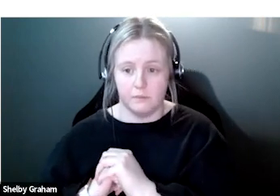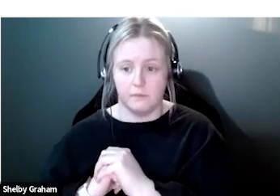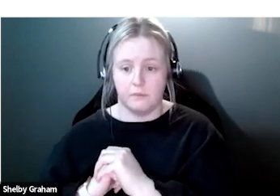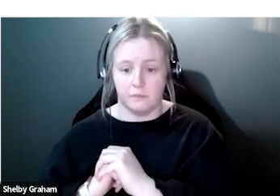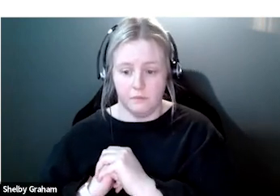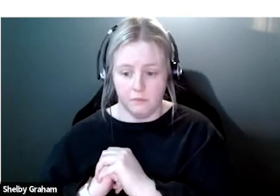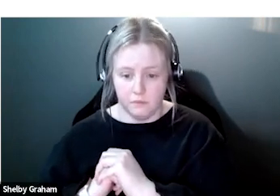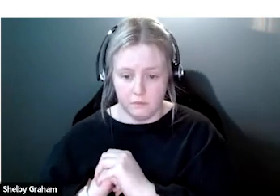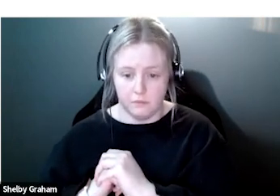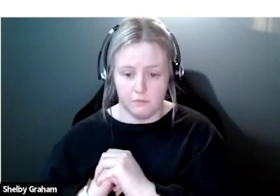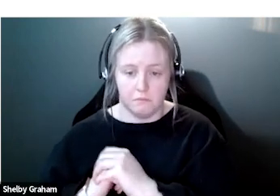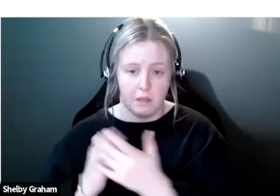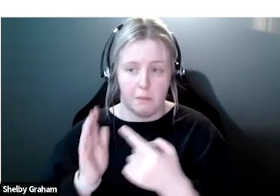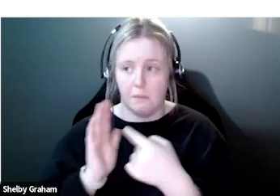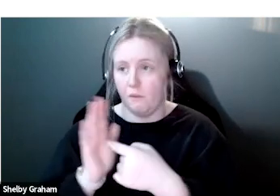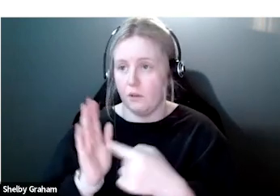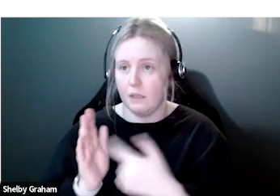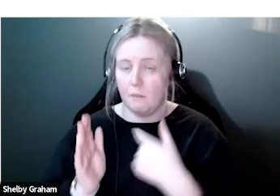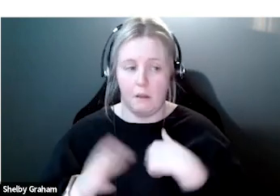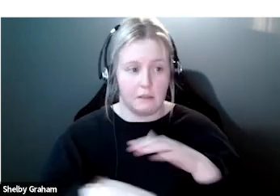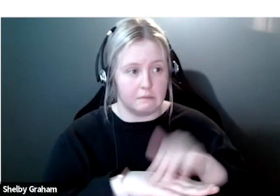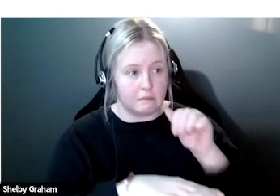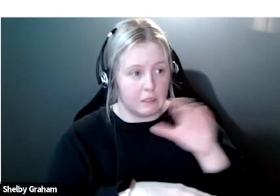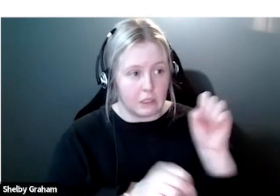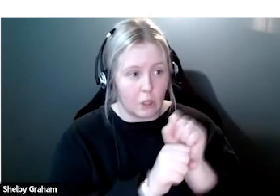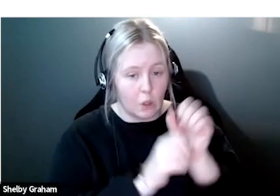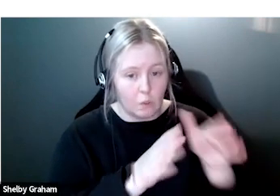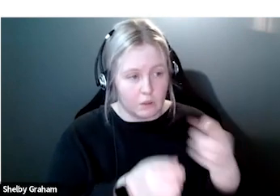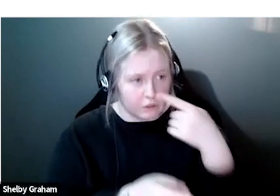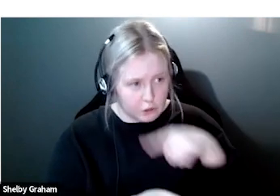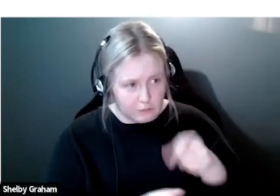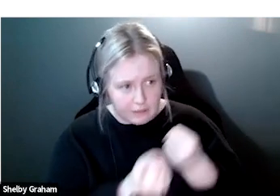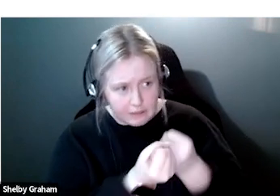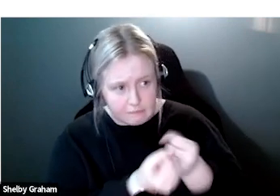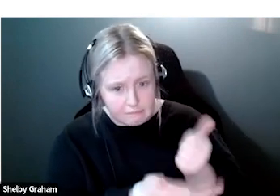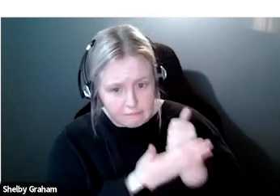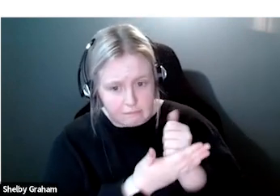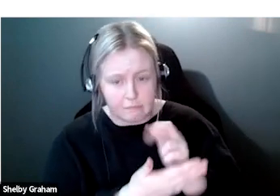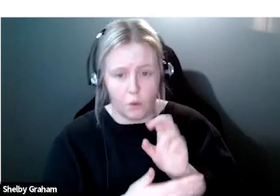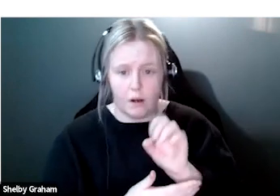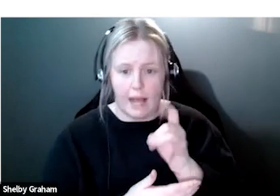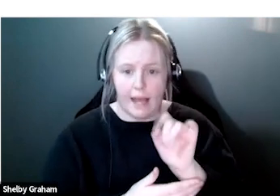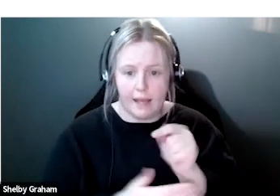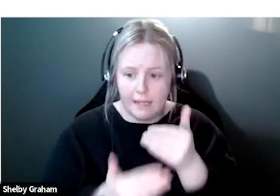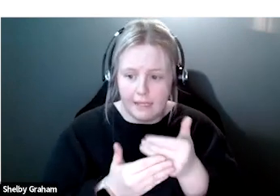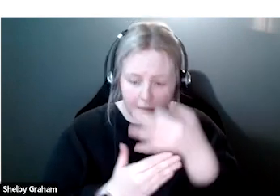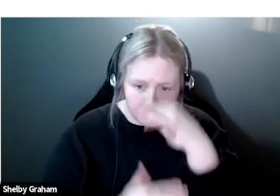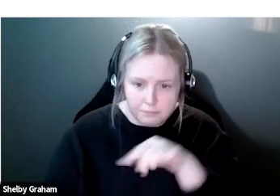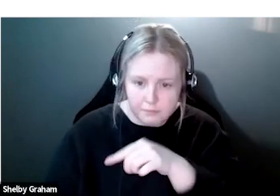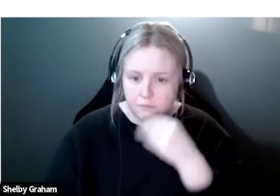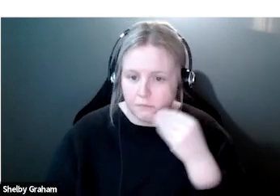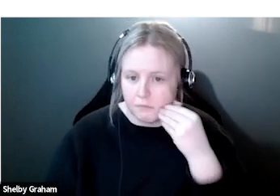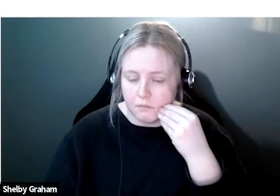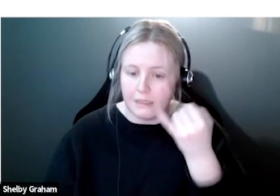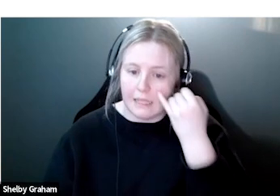call upon a colleague to help me write that last little bit or do that editing that's just a block for me. There's safety in